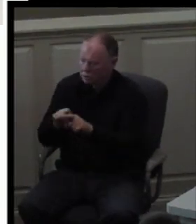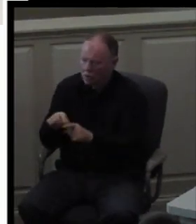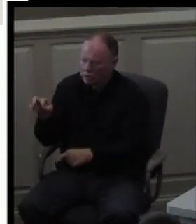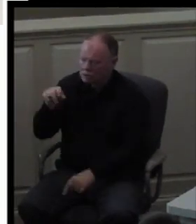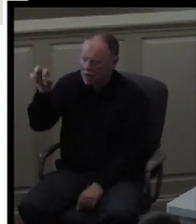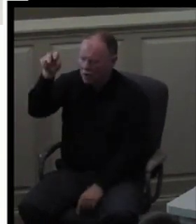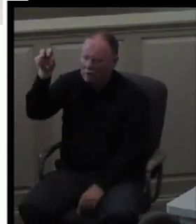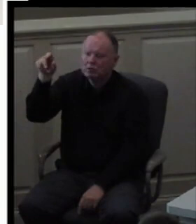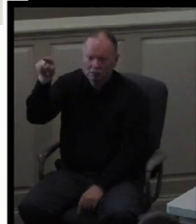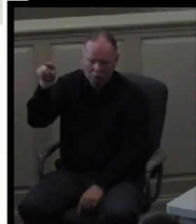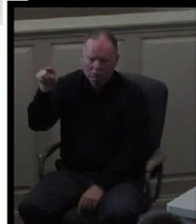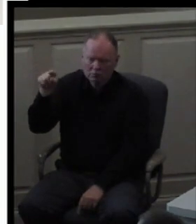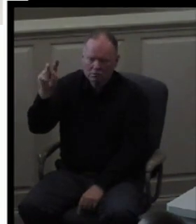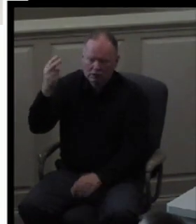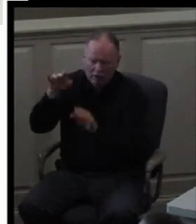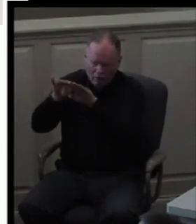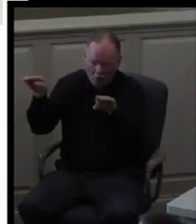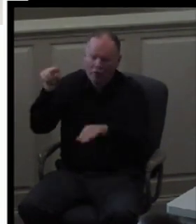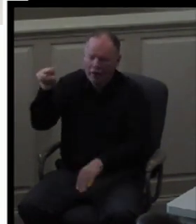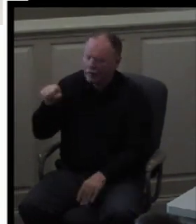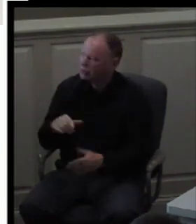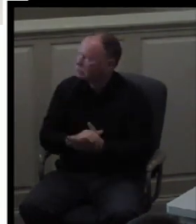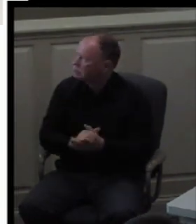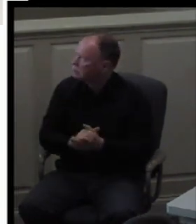stairway that leads you up to the 2nd floor.